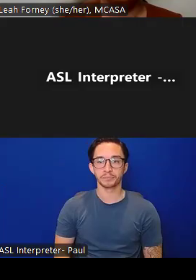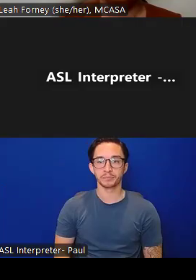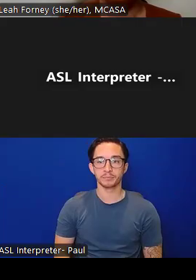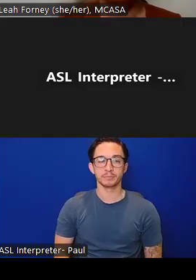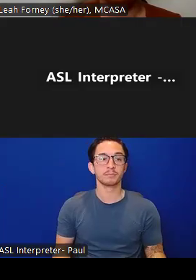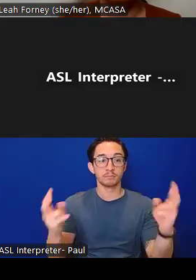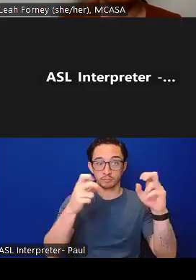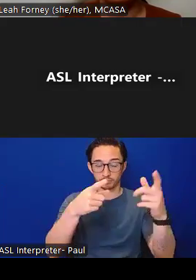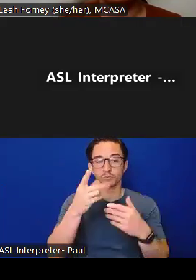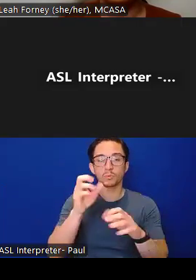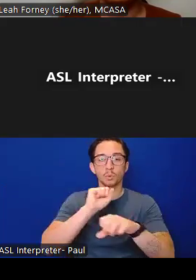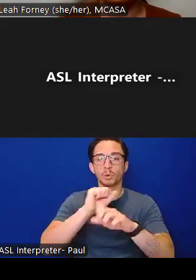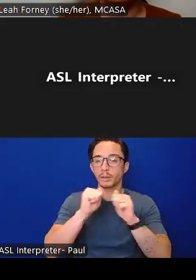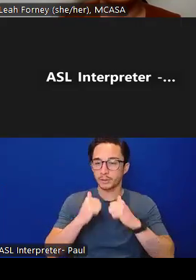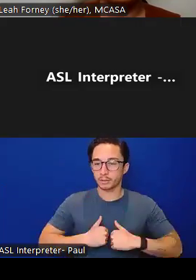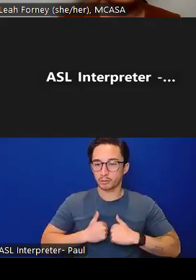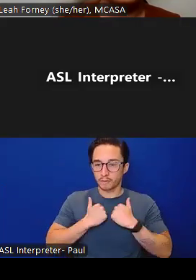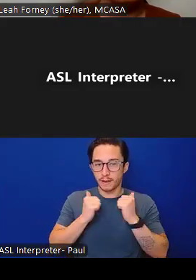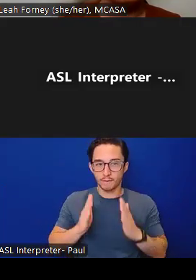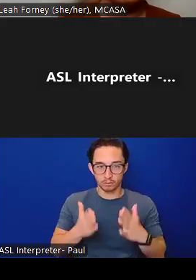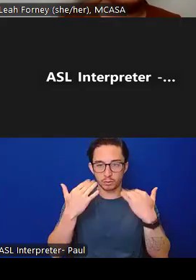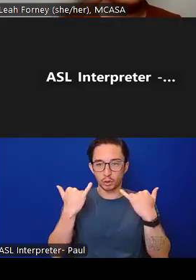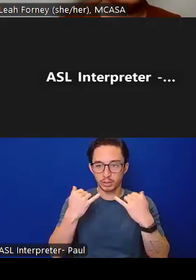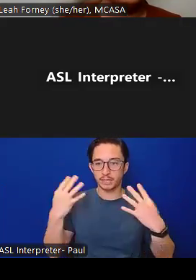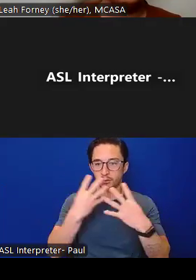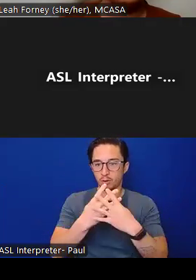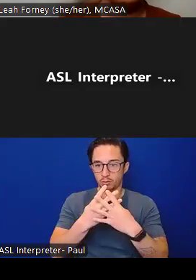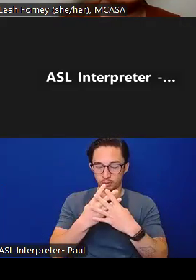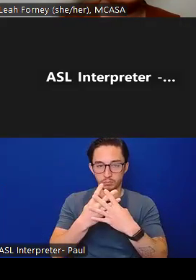So you're working with a survivor who's currently incarcerated.